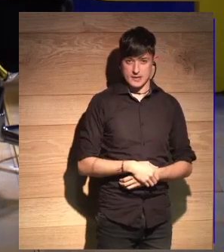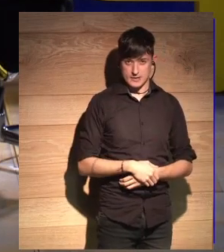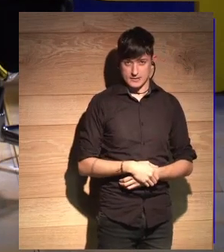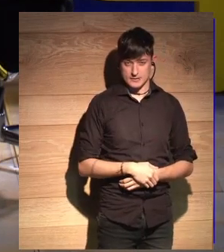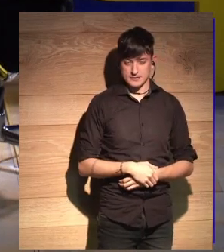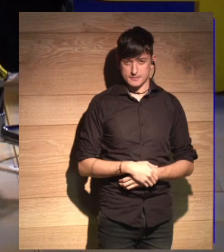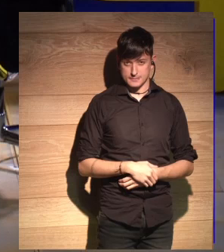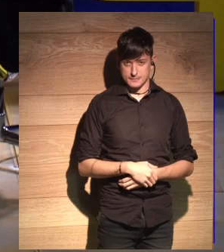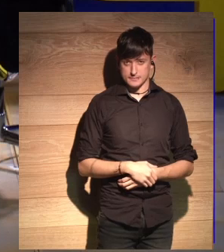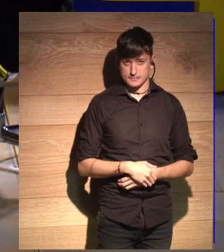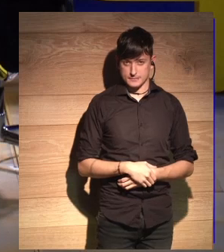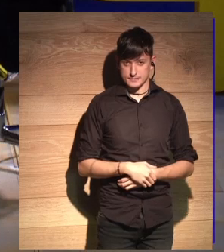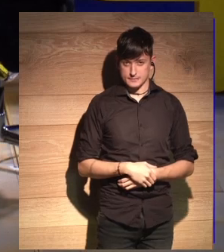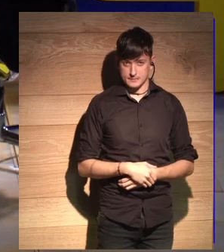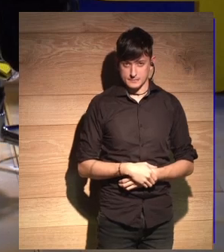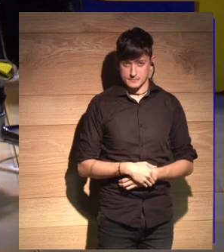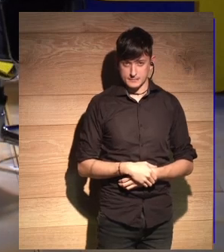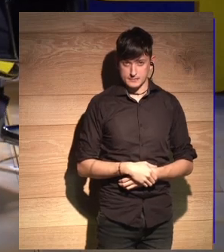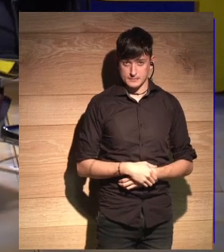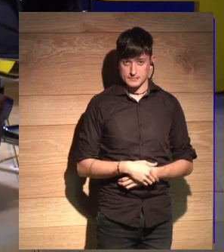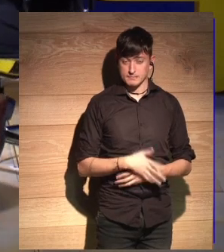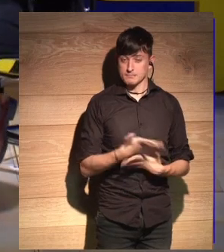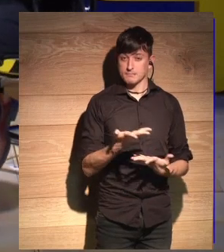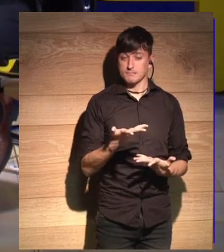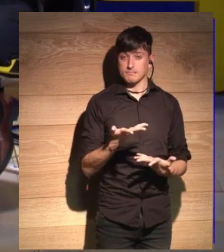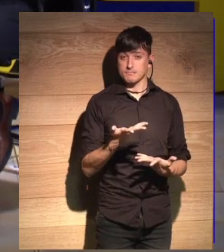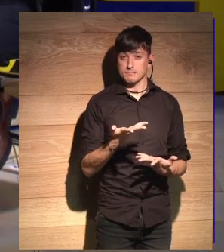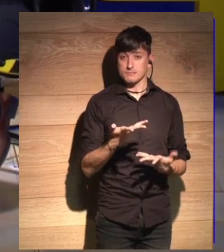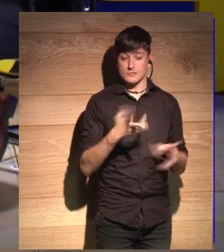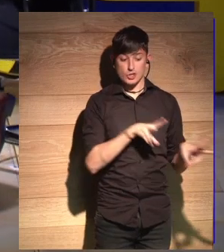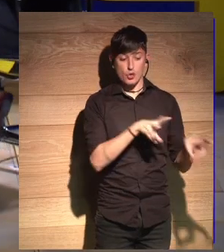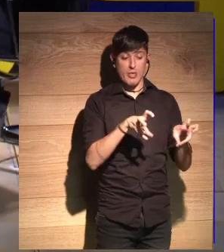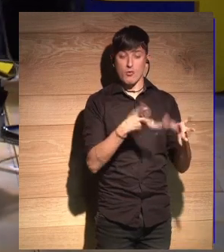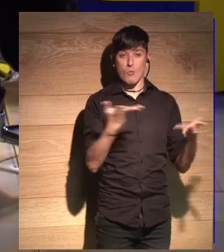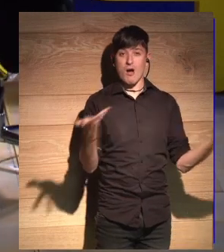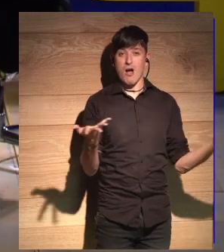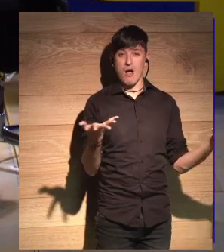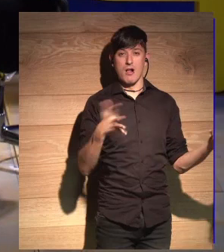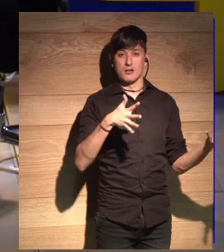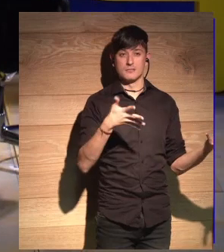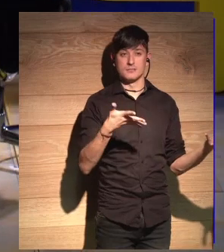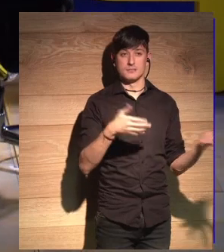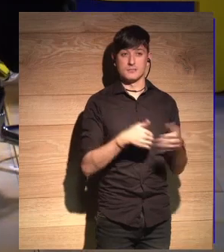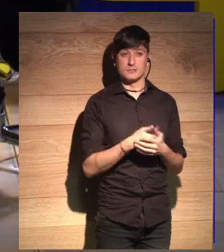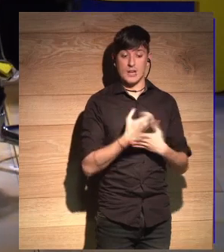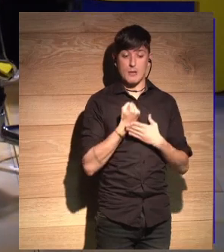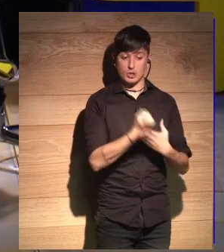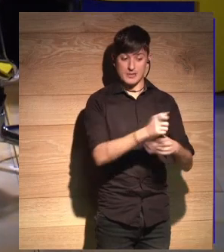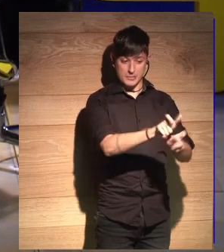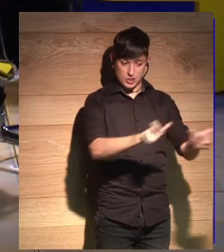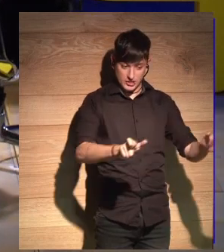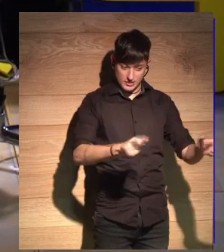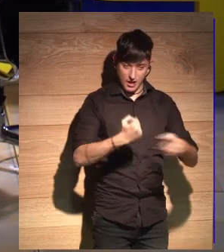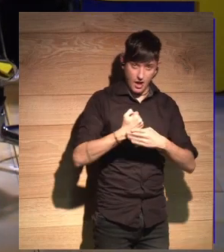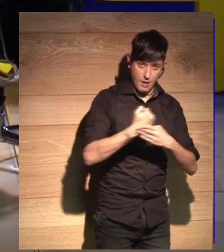of where the innovation is in being good to people and supporting them and having